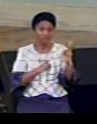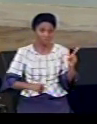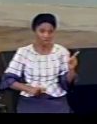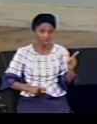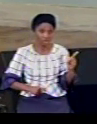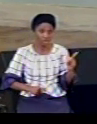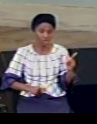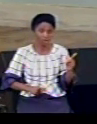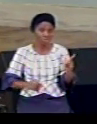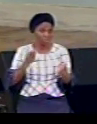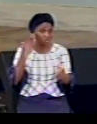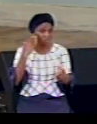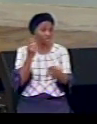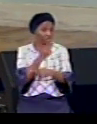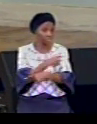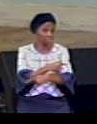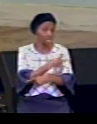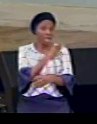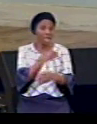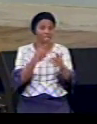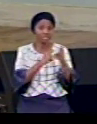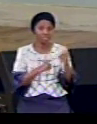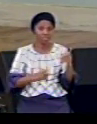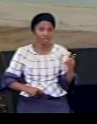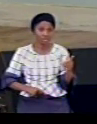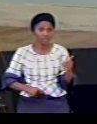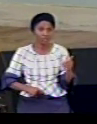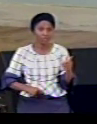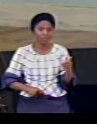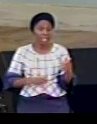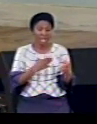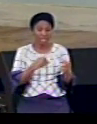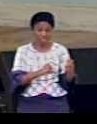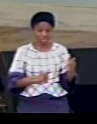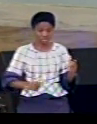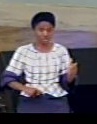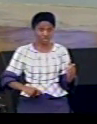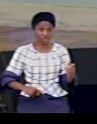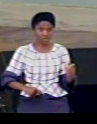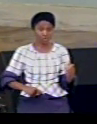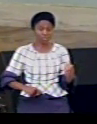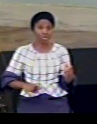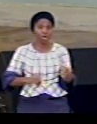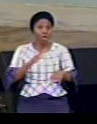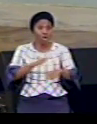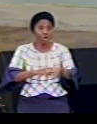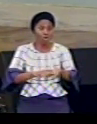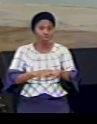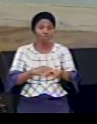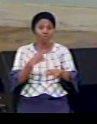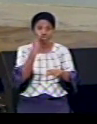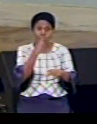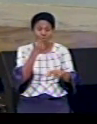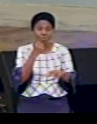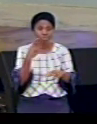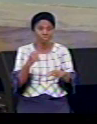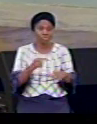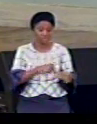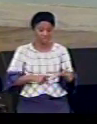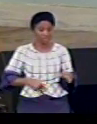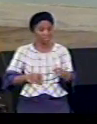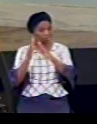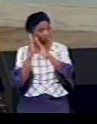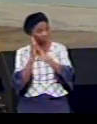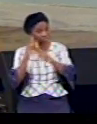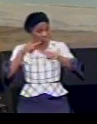And the Lord, a Lord, on whom the king leaned because of his authority, he thought he